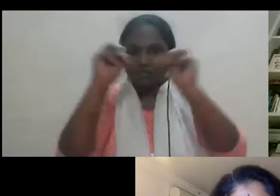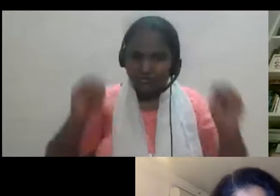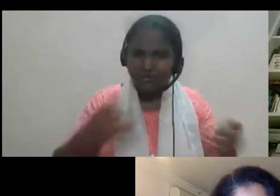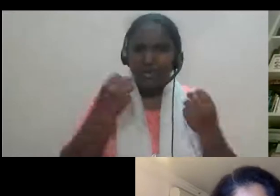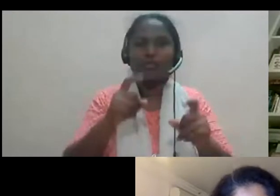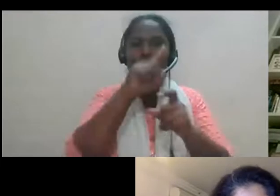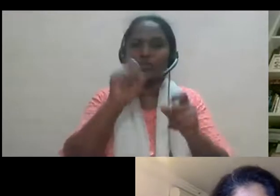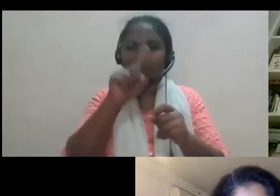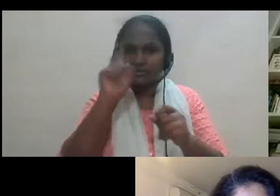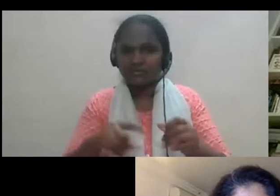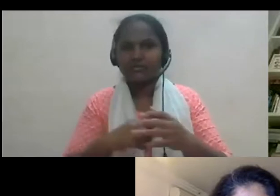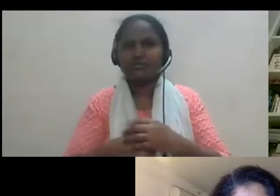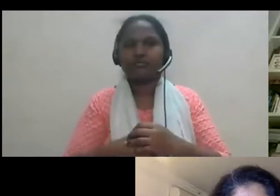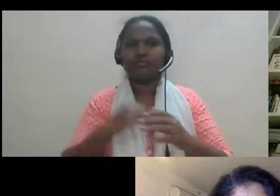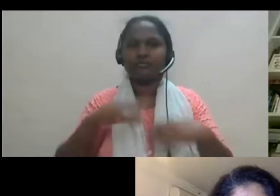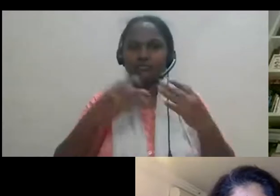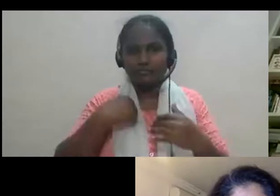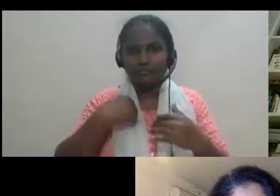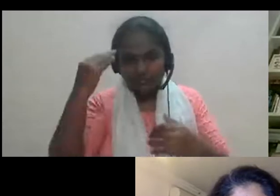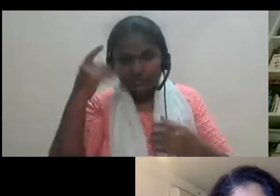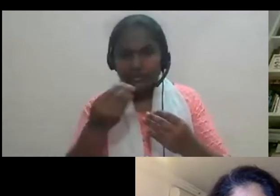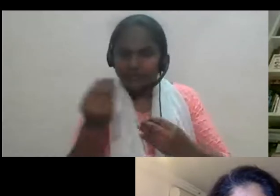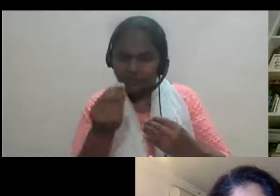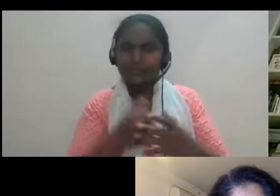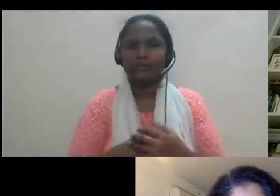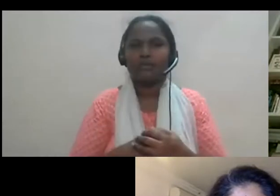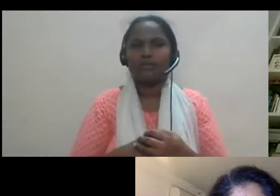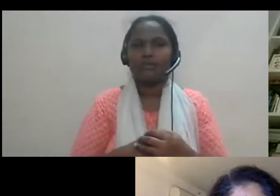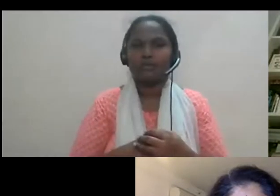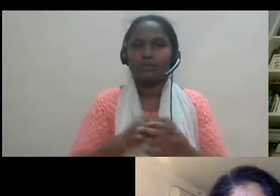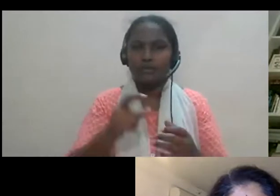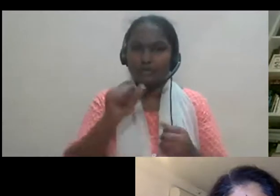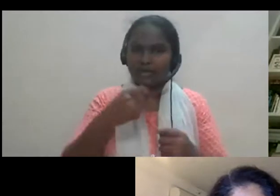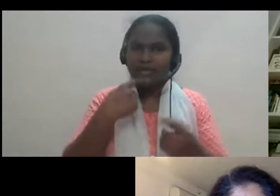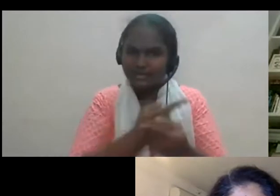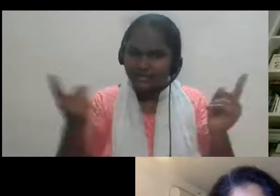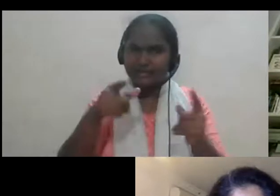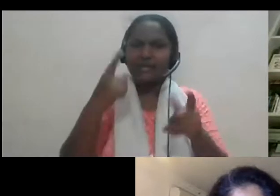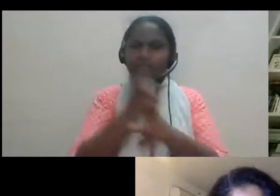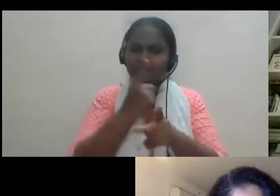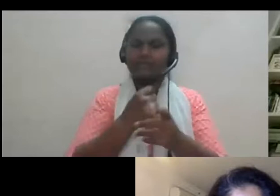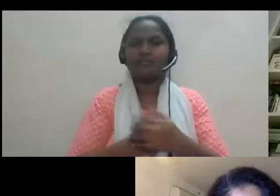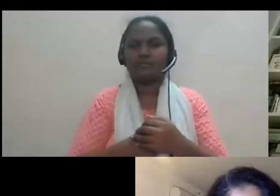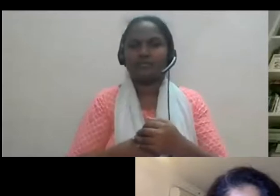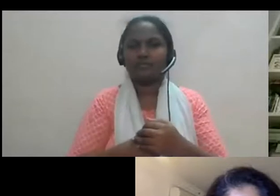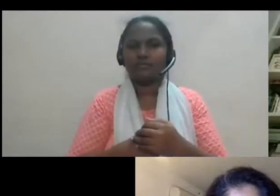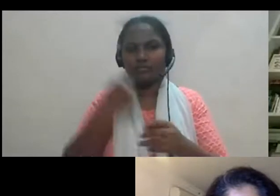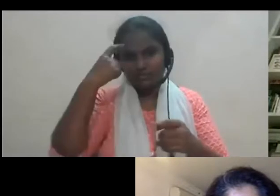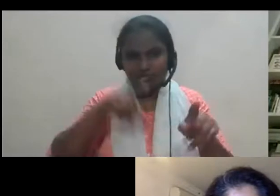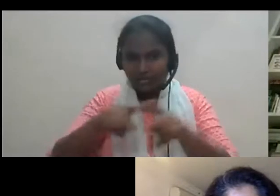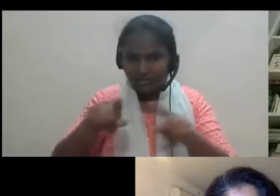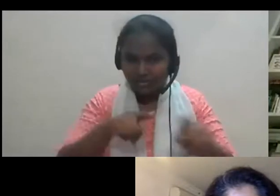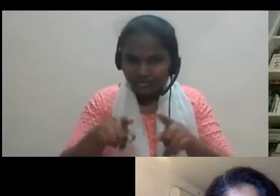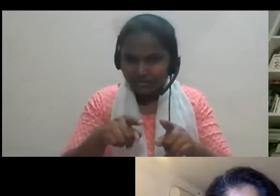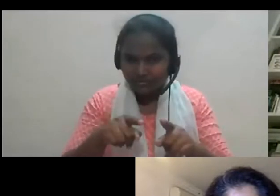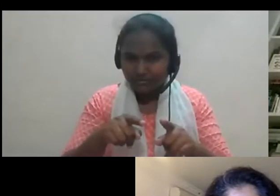questions, then they are in our database, and you can tell, you know, that they are teachers. And for example, we had